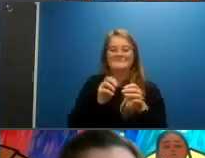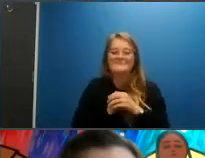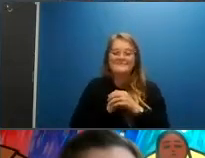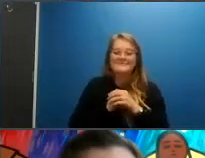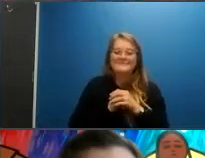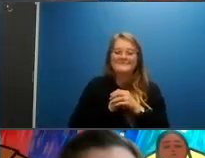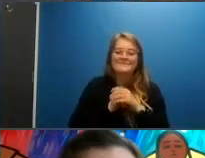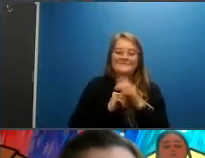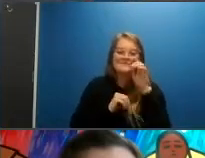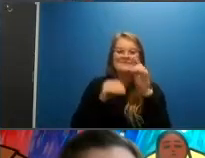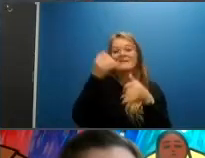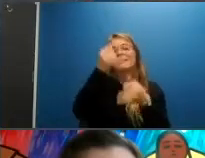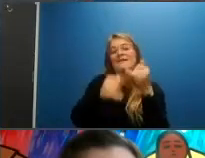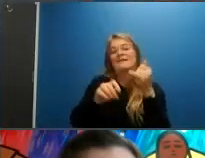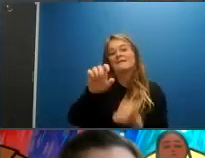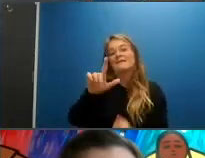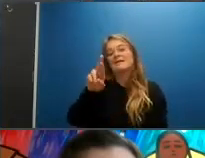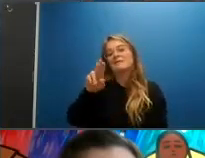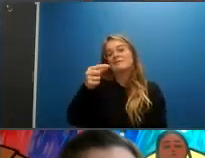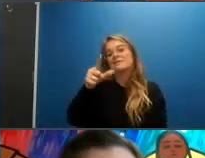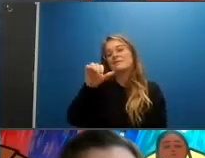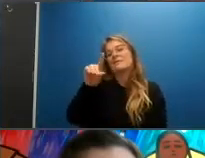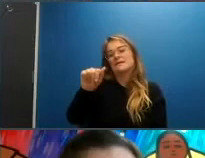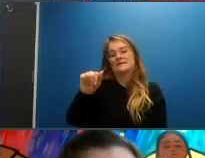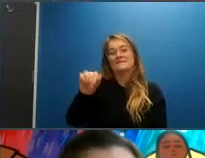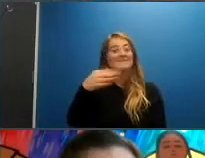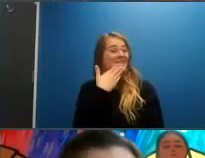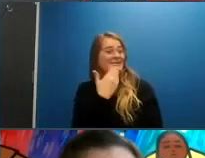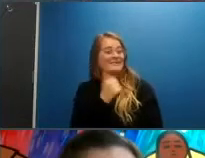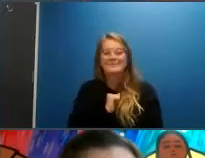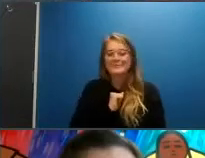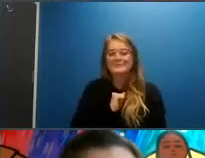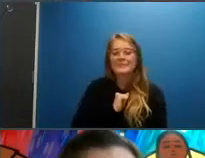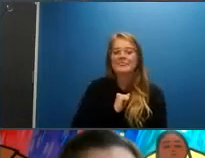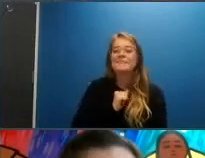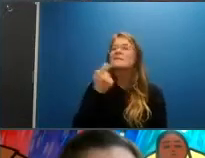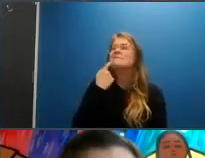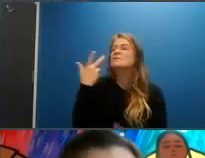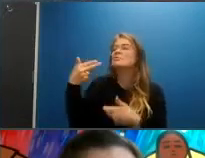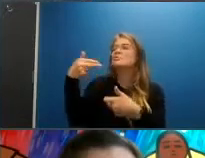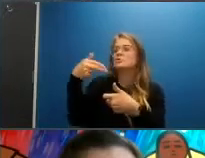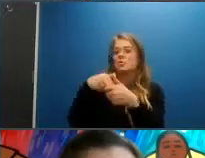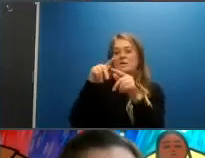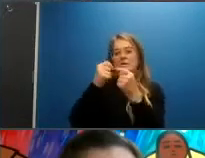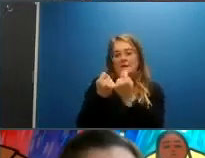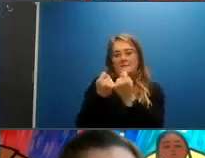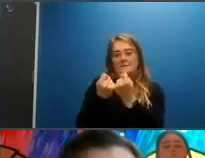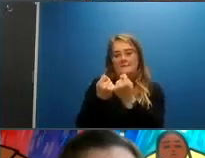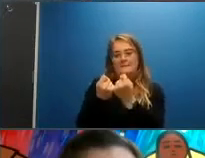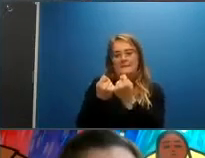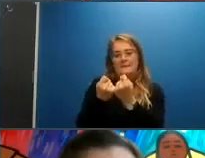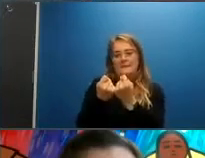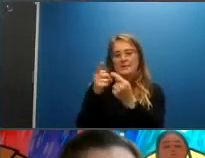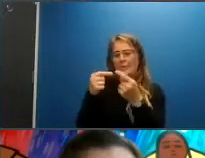And then finally, obviously, we have Elder Glida. Thank you. Yeah, who joined our team. Maybe when was it?